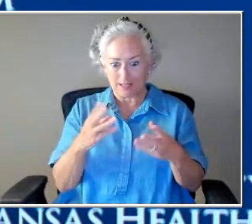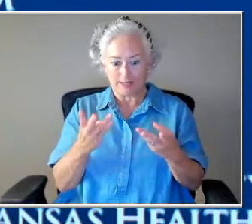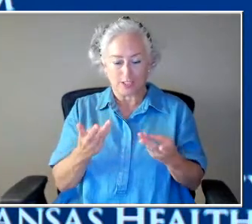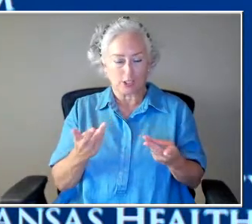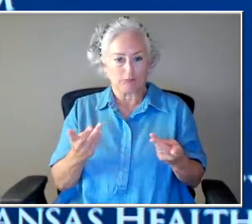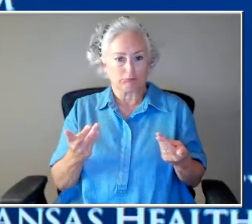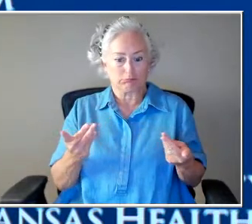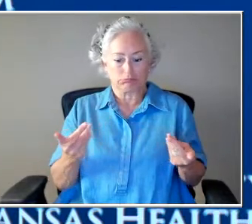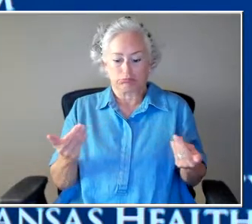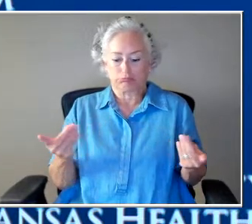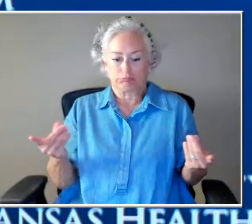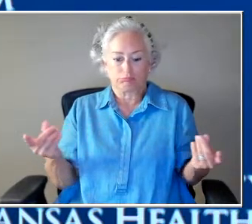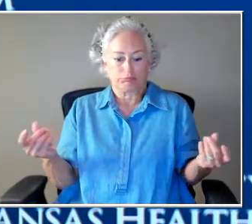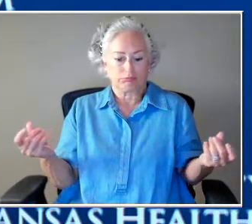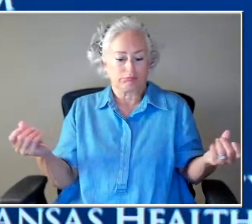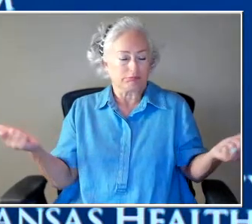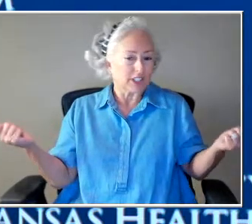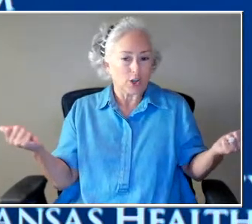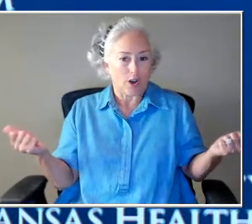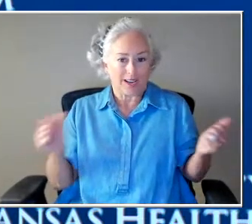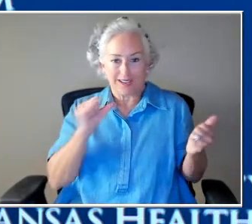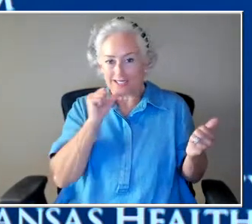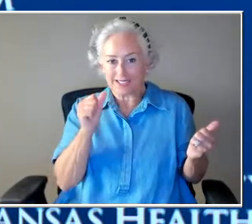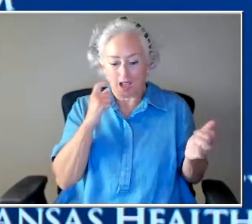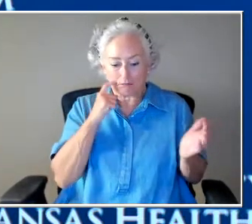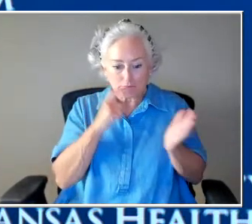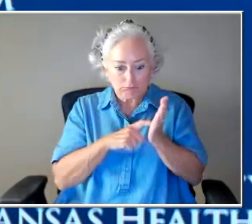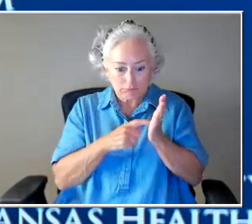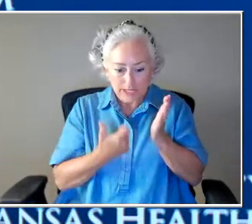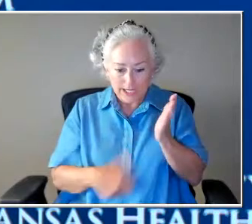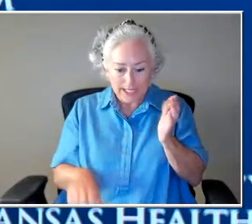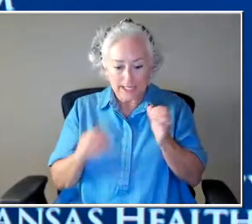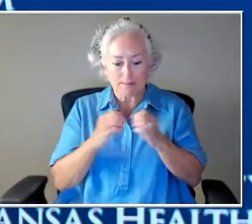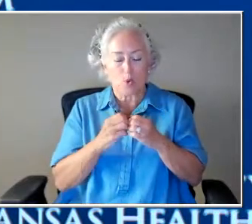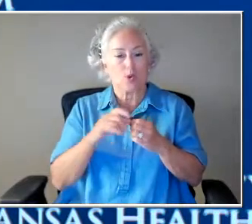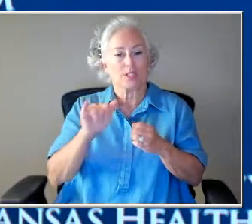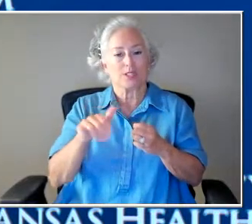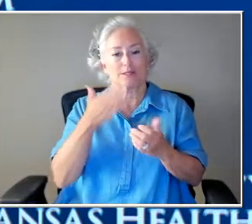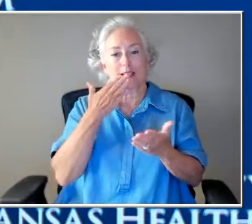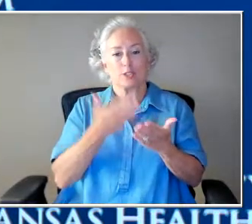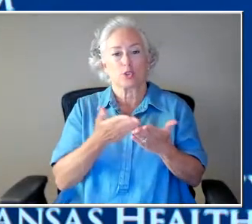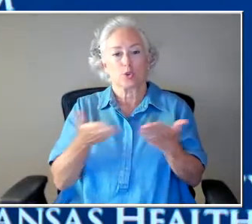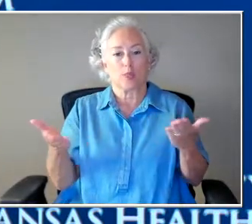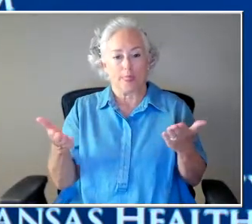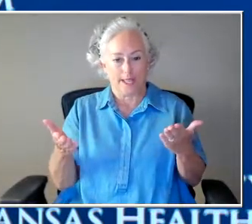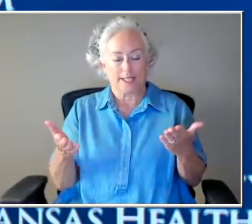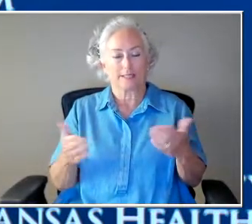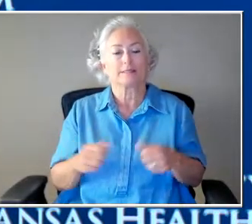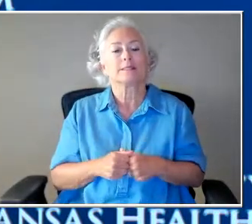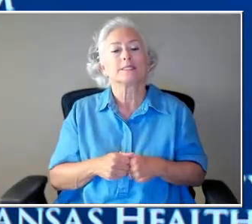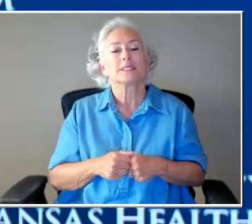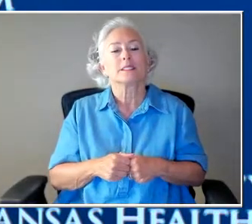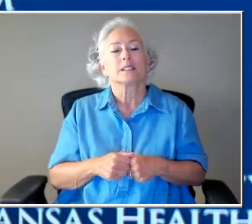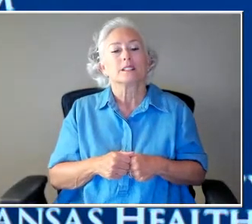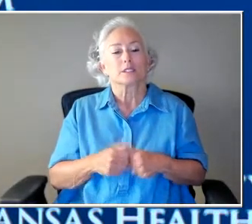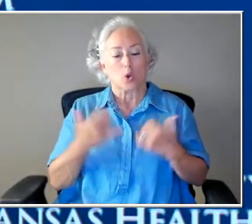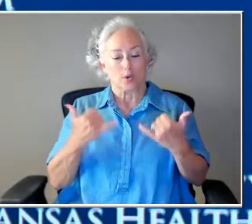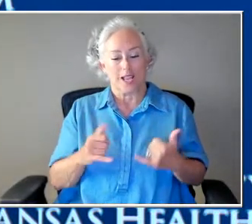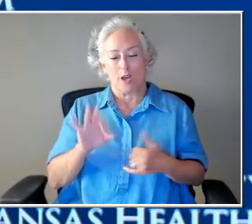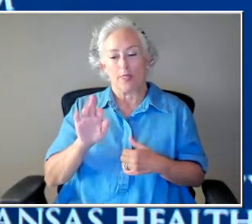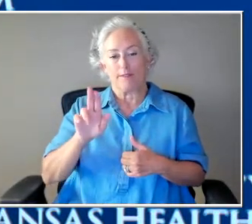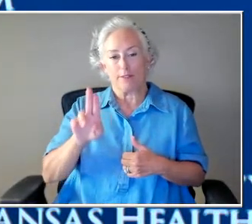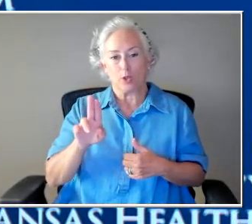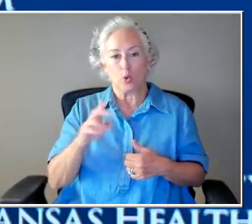drop off the map and was no longer detected. So I think that is one of the silver linings. The influenza vaccine for this year will have 3